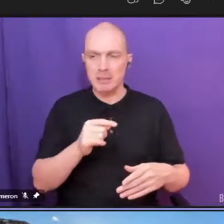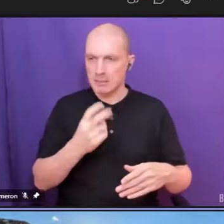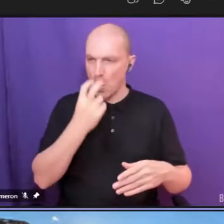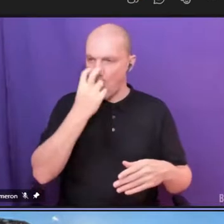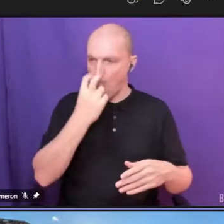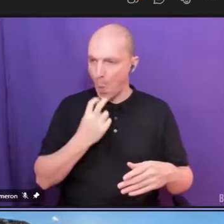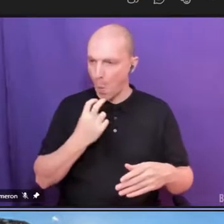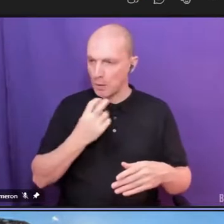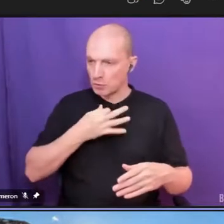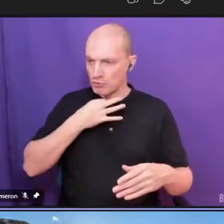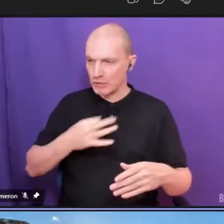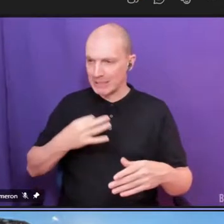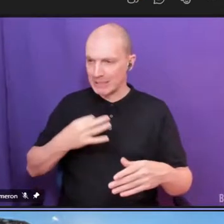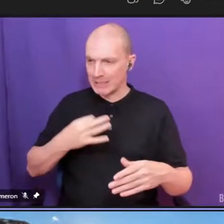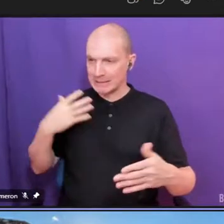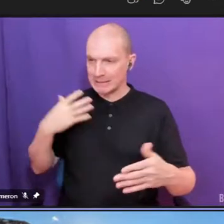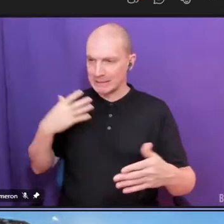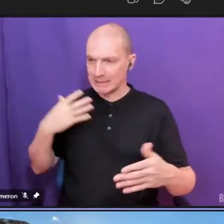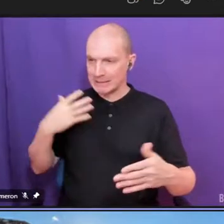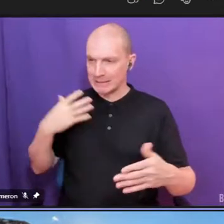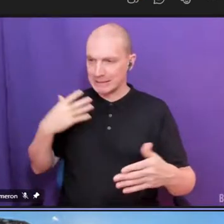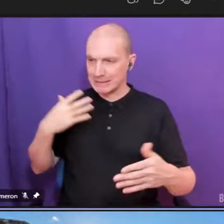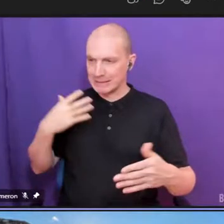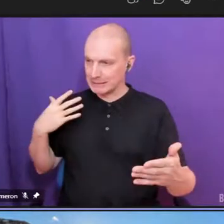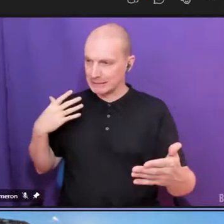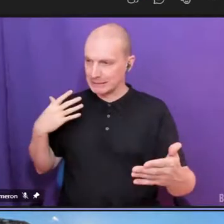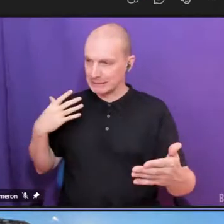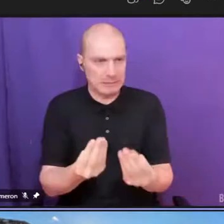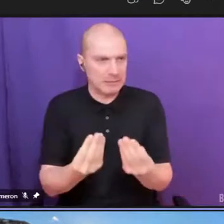I'm just wondering whether there have been any changes in